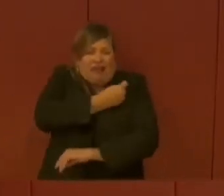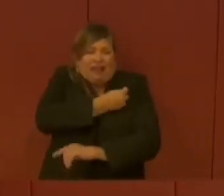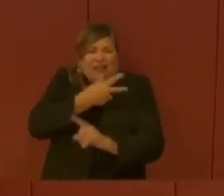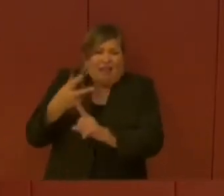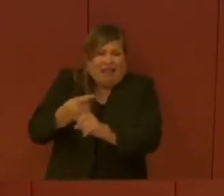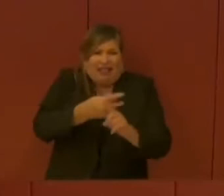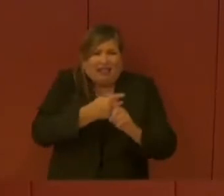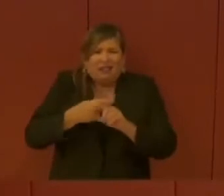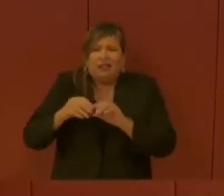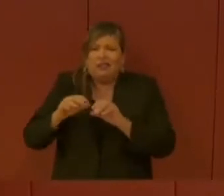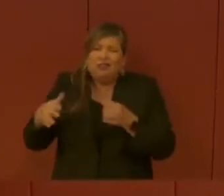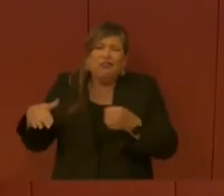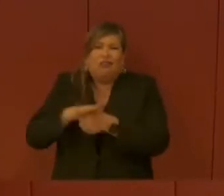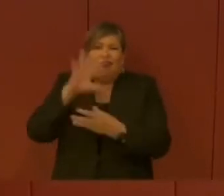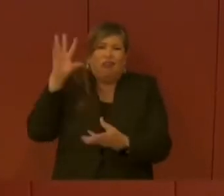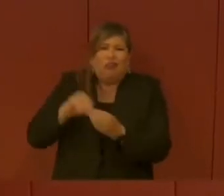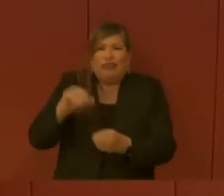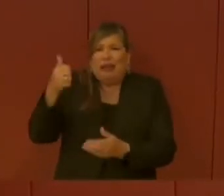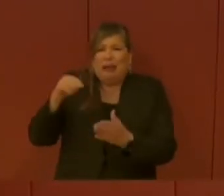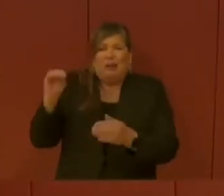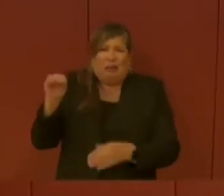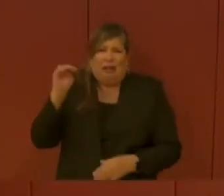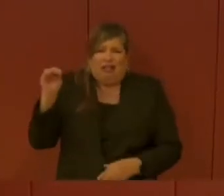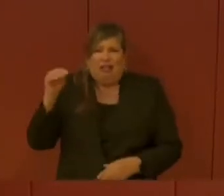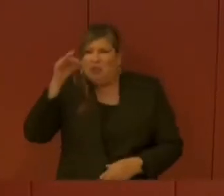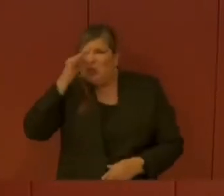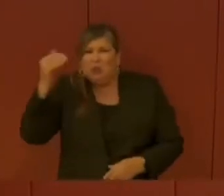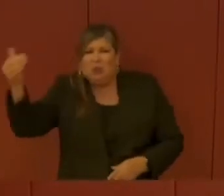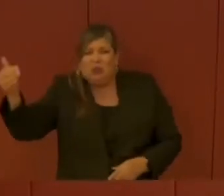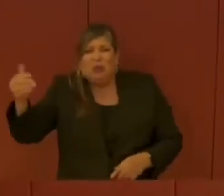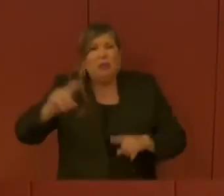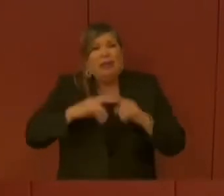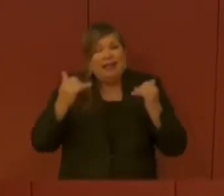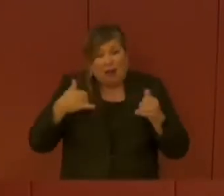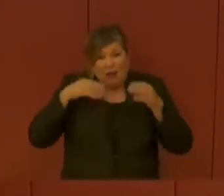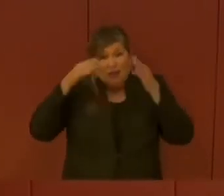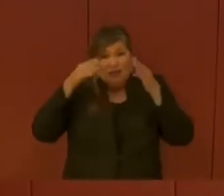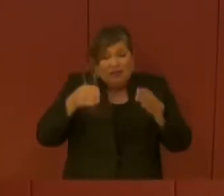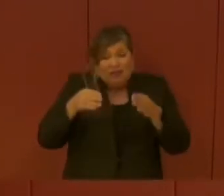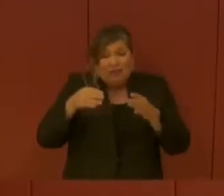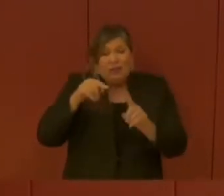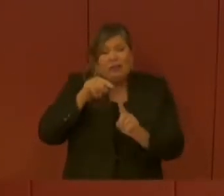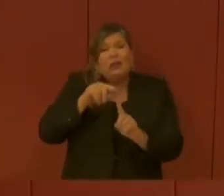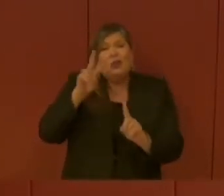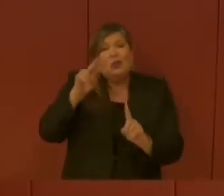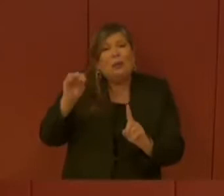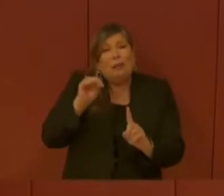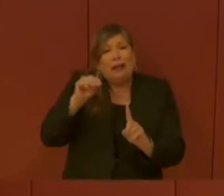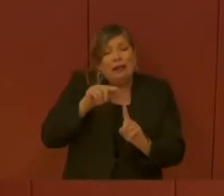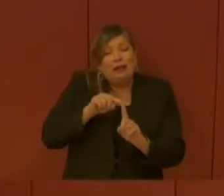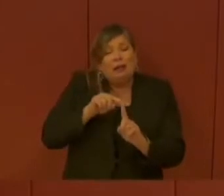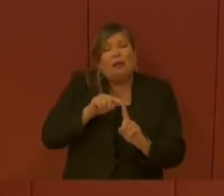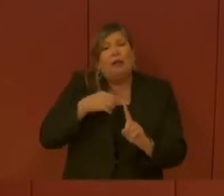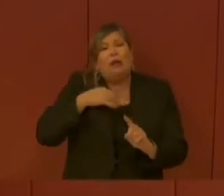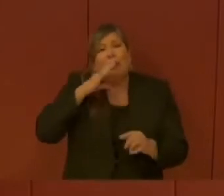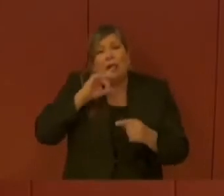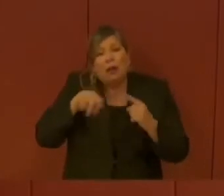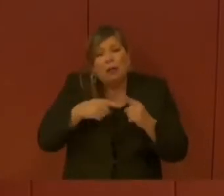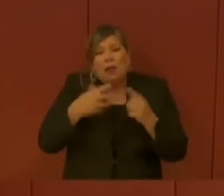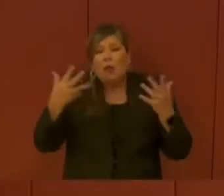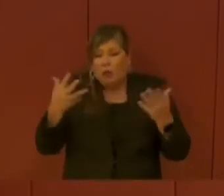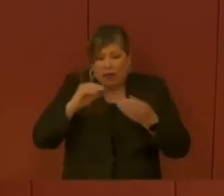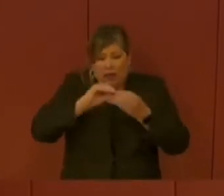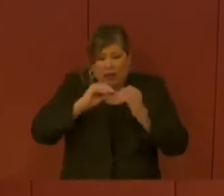the more important metric, and that is what number of vaccines went to communities that have been